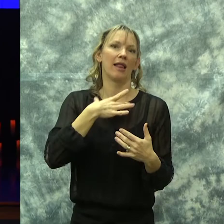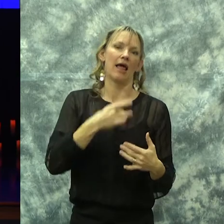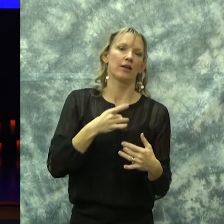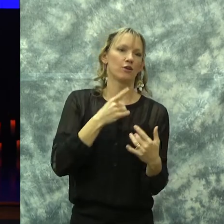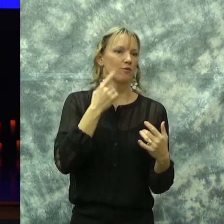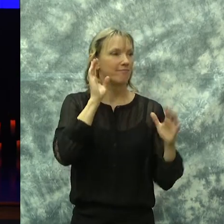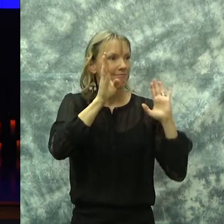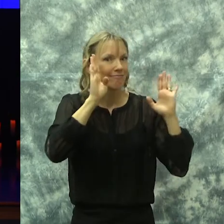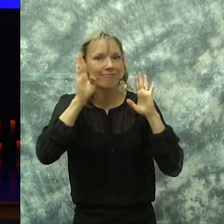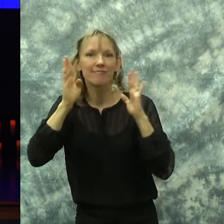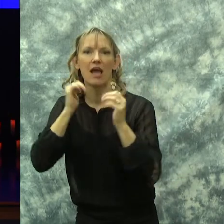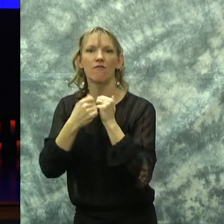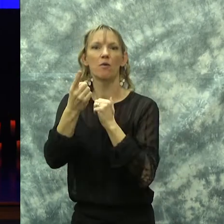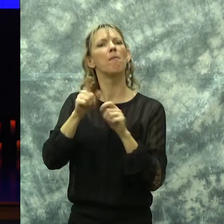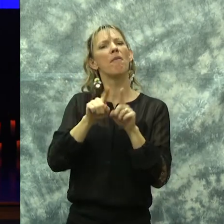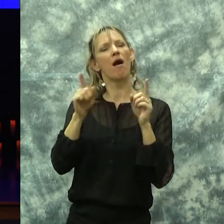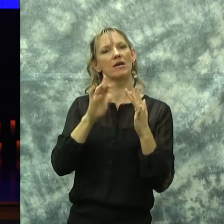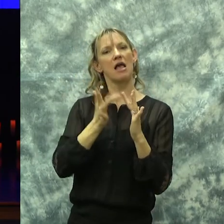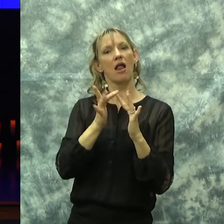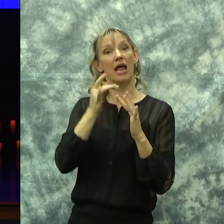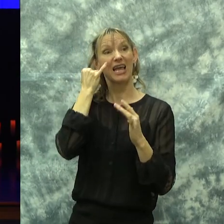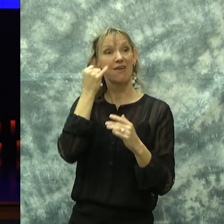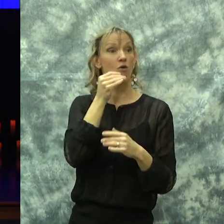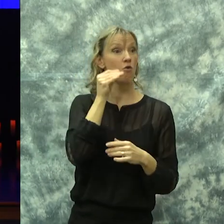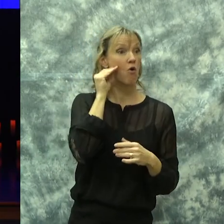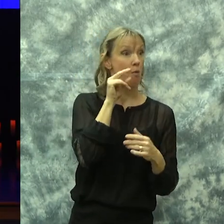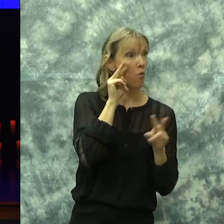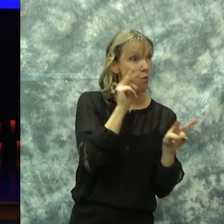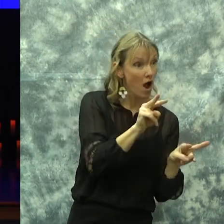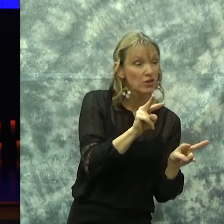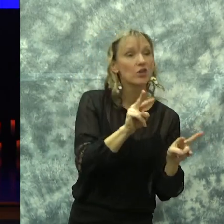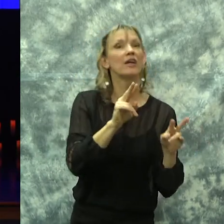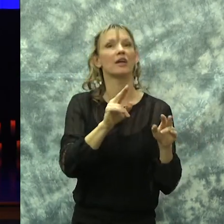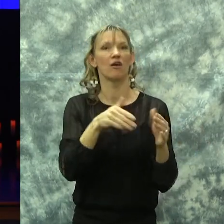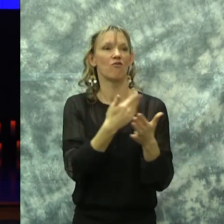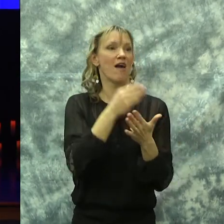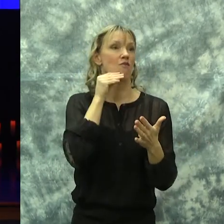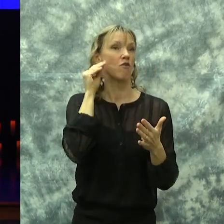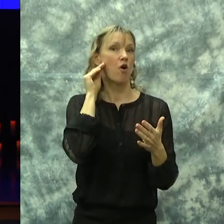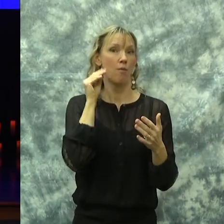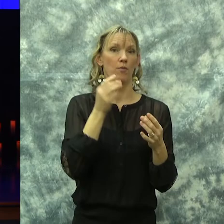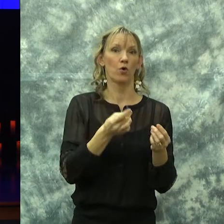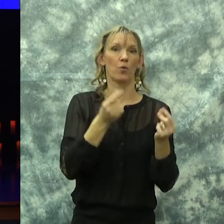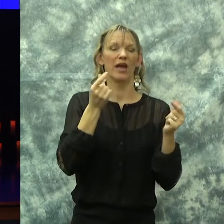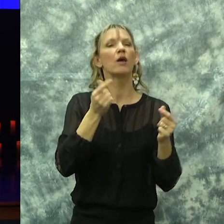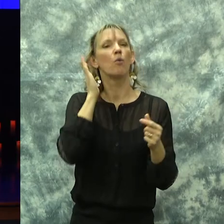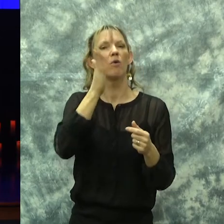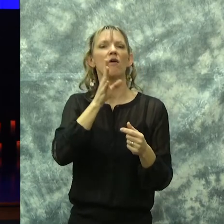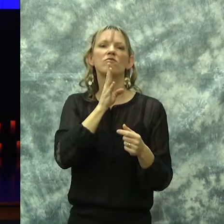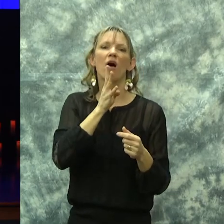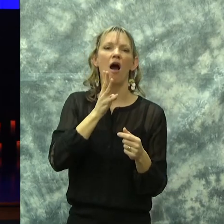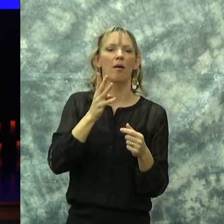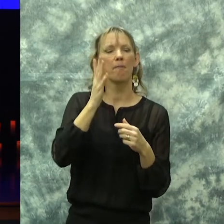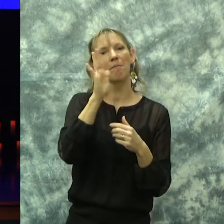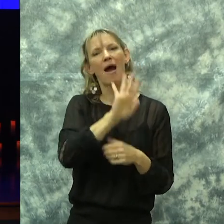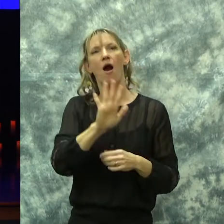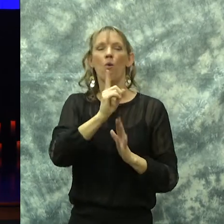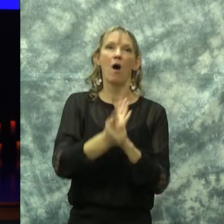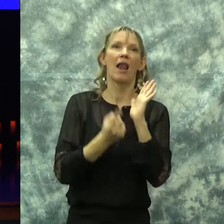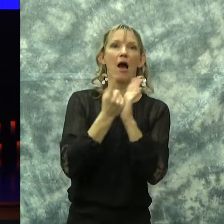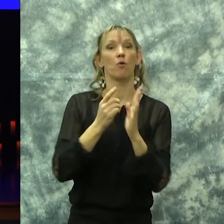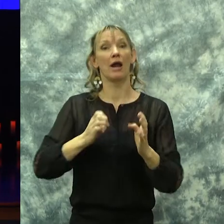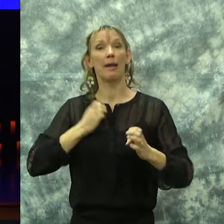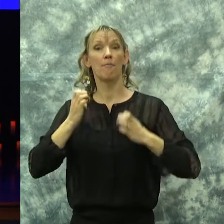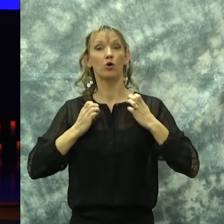as possible, but it's just online. So if you're watching at home or you get home quickly, we'll be talking an hour or so about emotional balance, and in